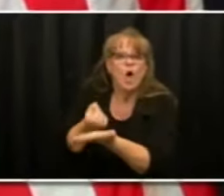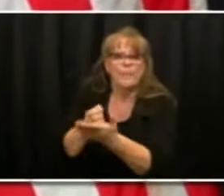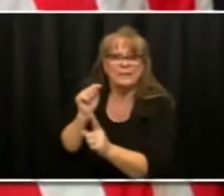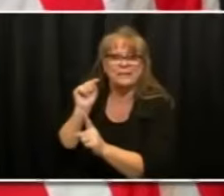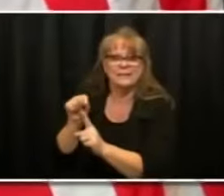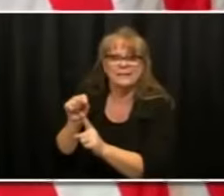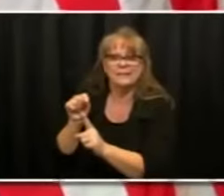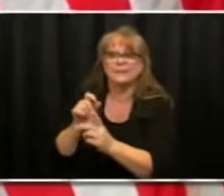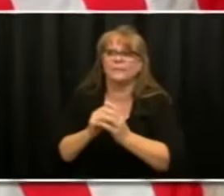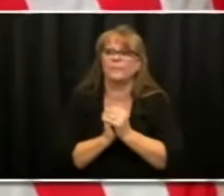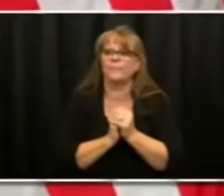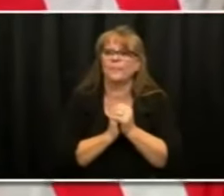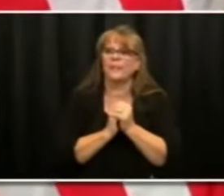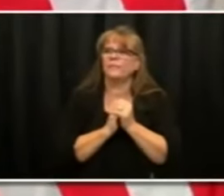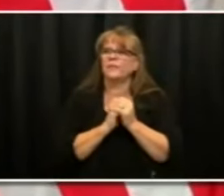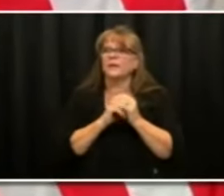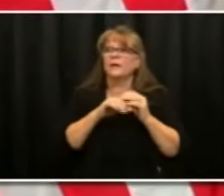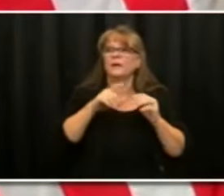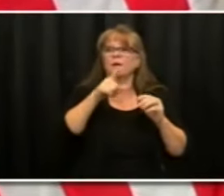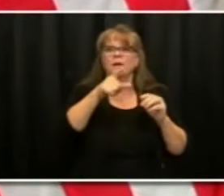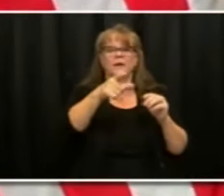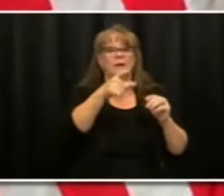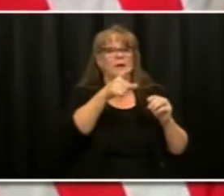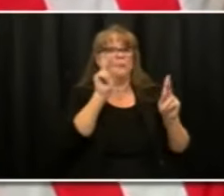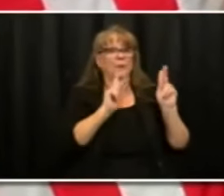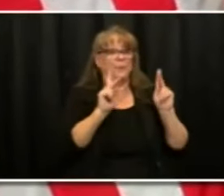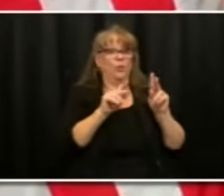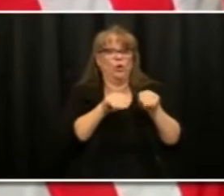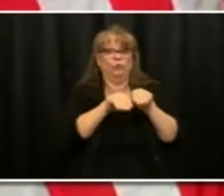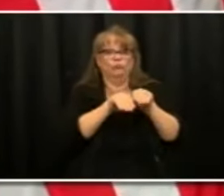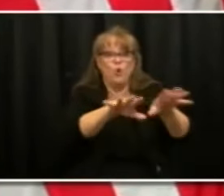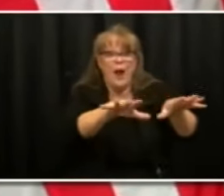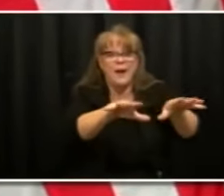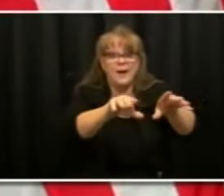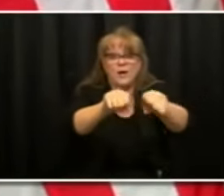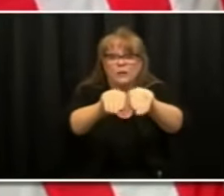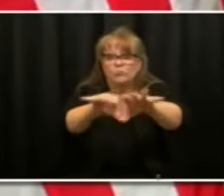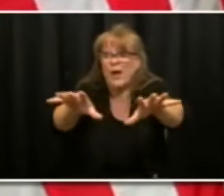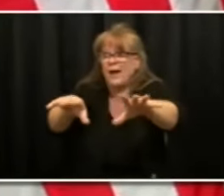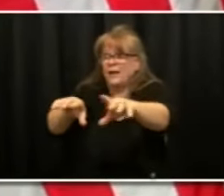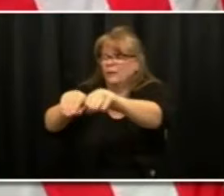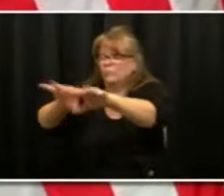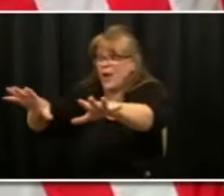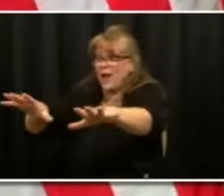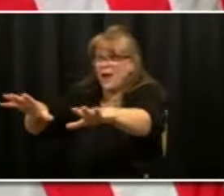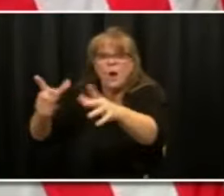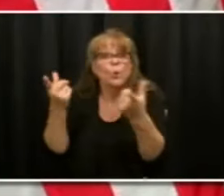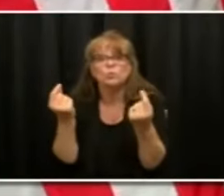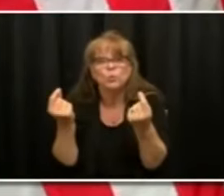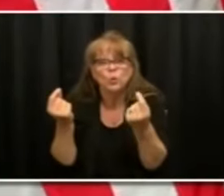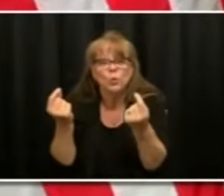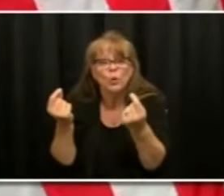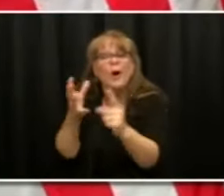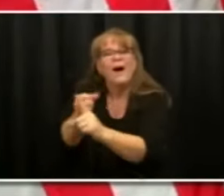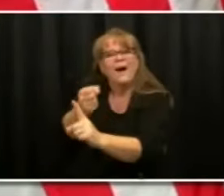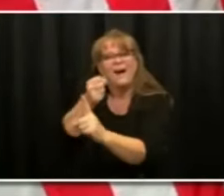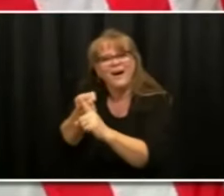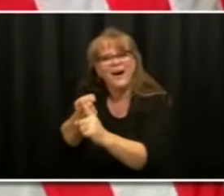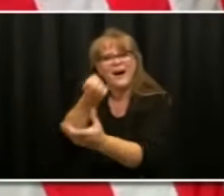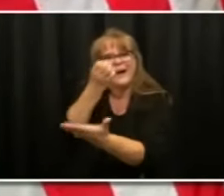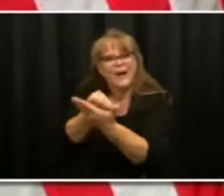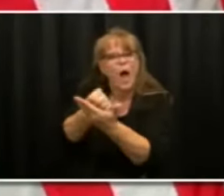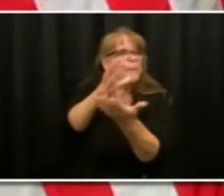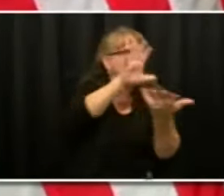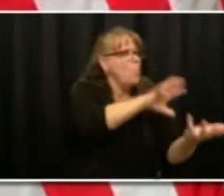in the rate of transmission could cause here in our state. We now have over